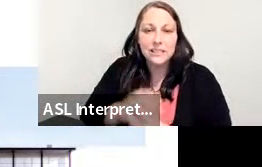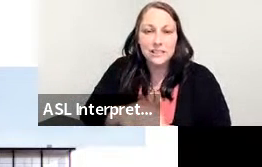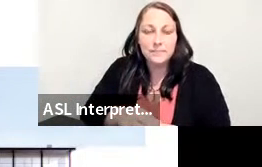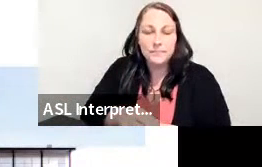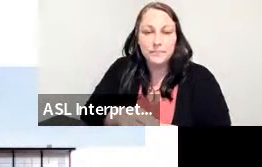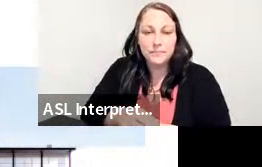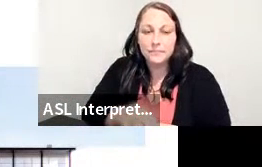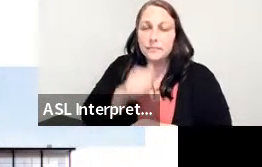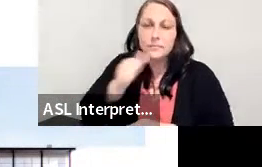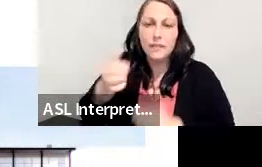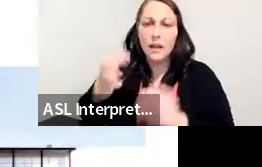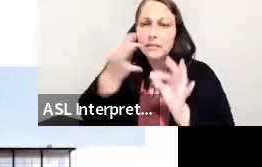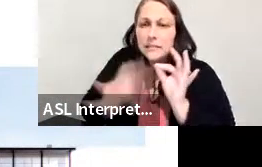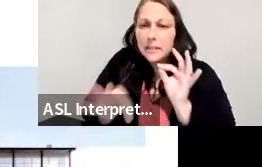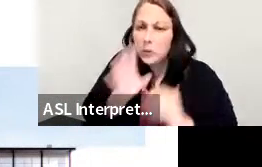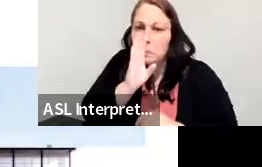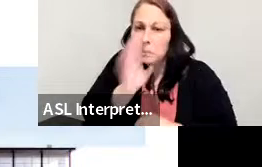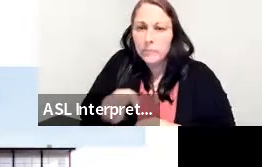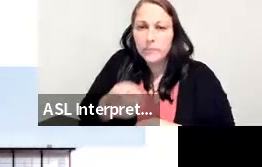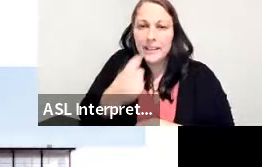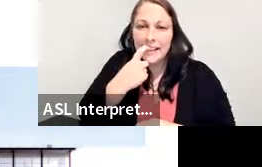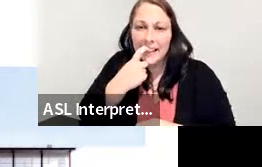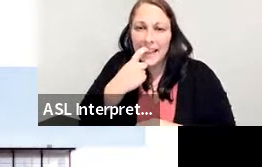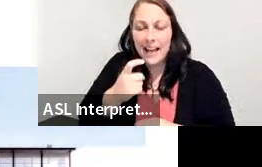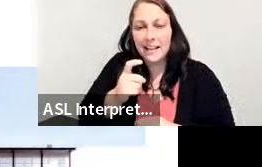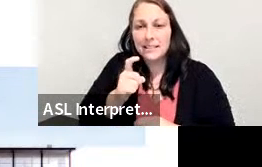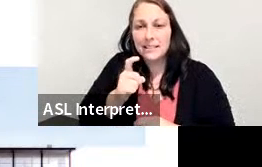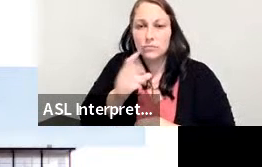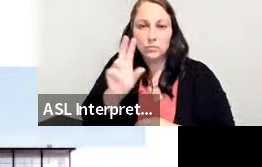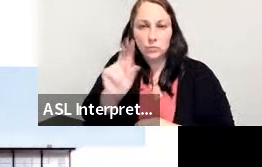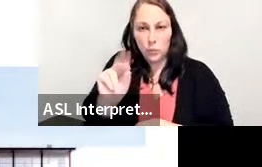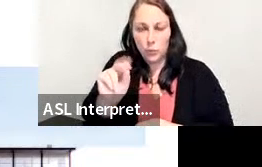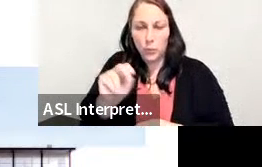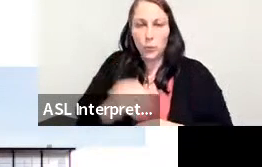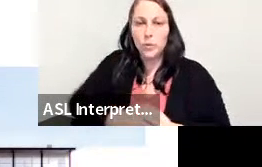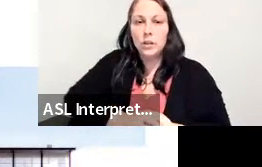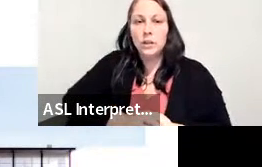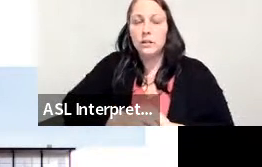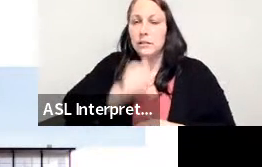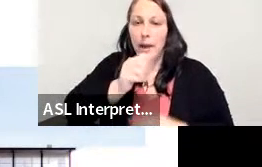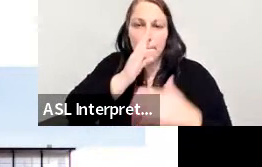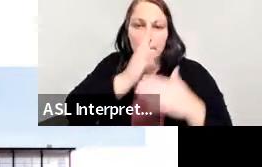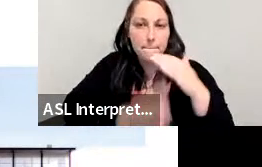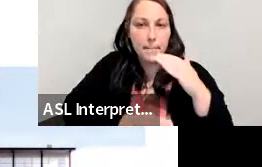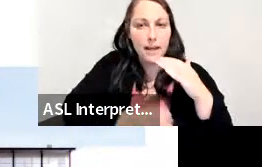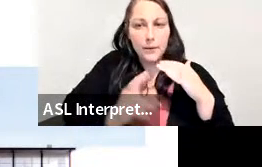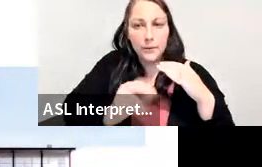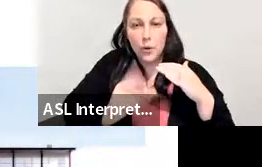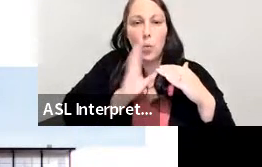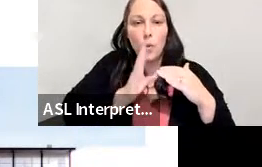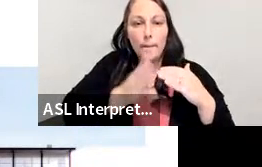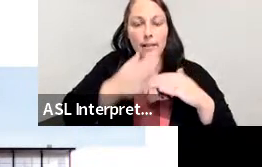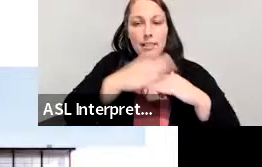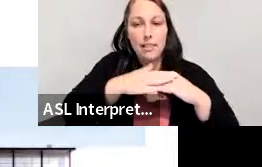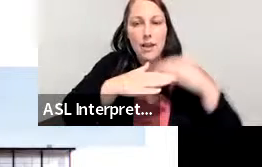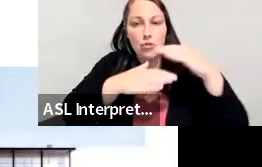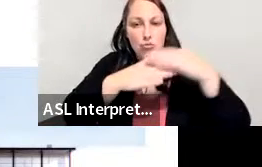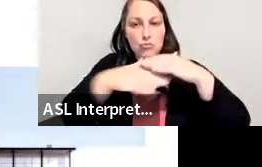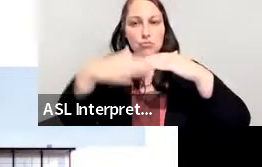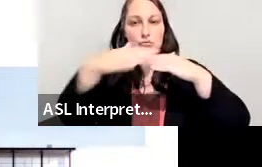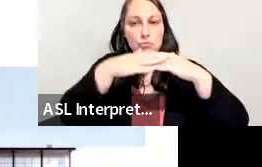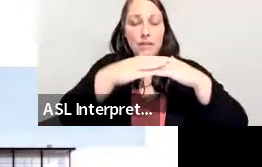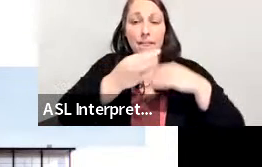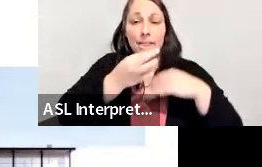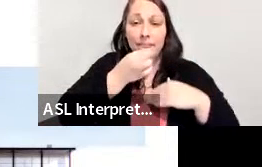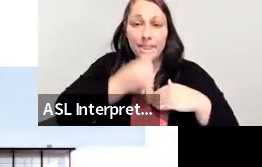simple, straightforward glass facade. This is a layered layered facade that will start with very